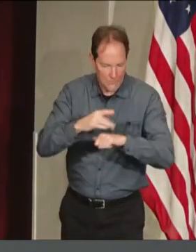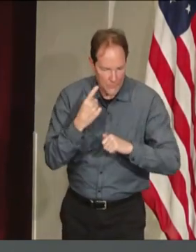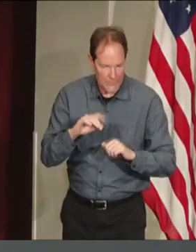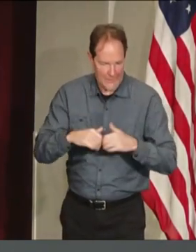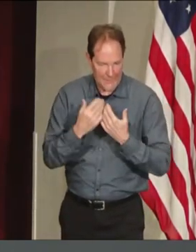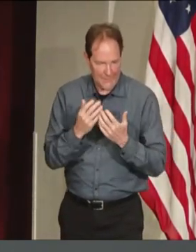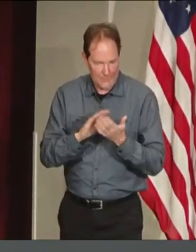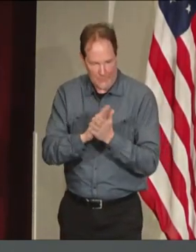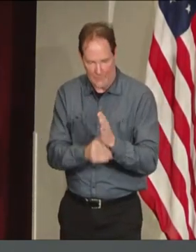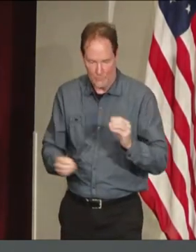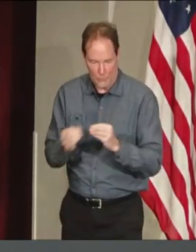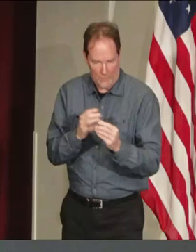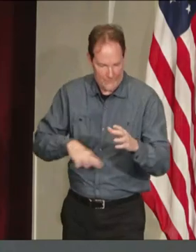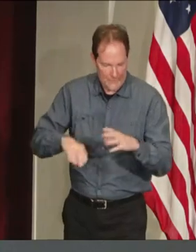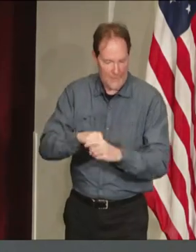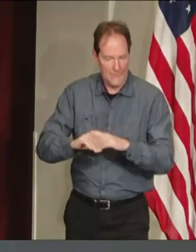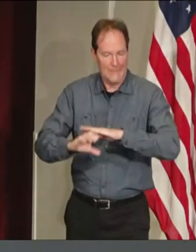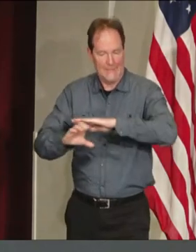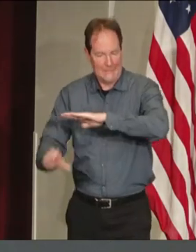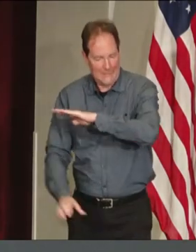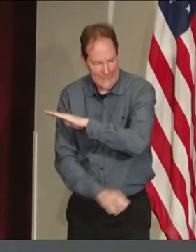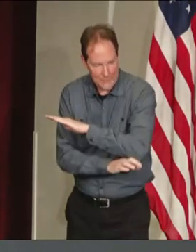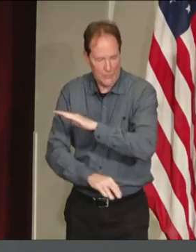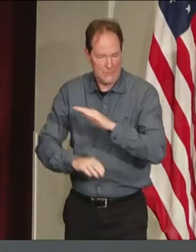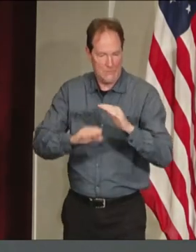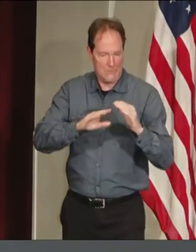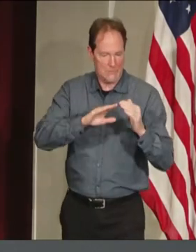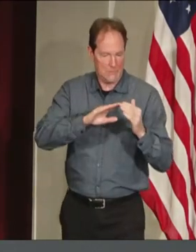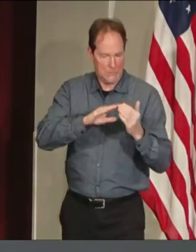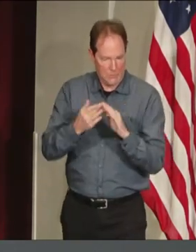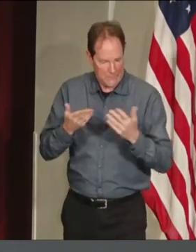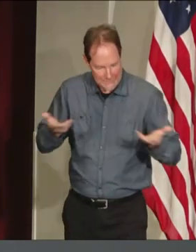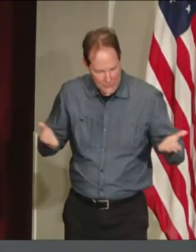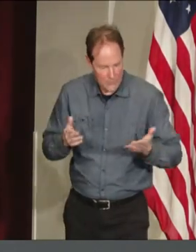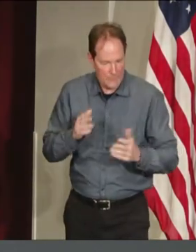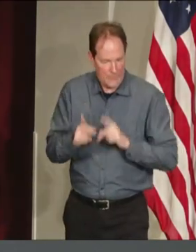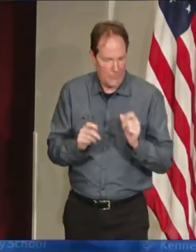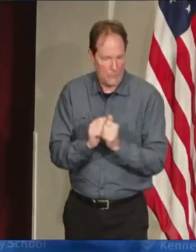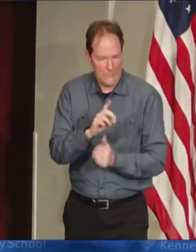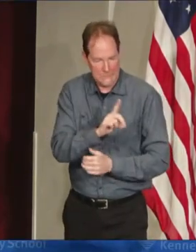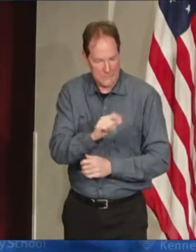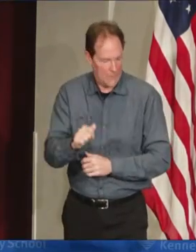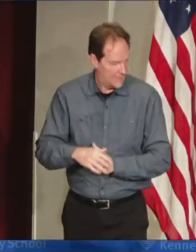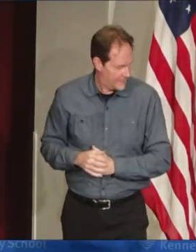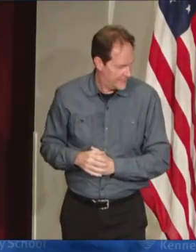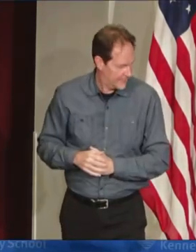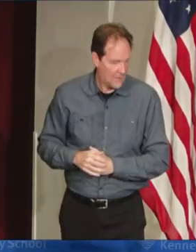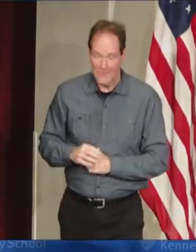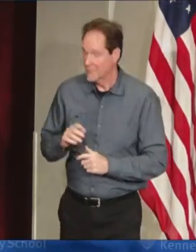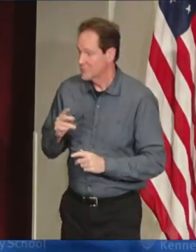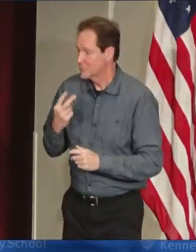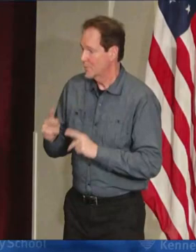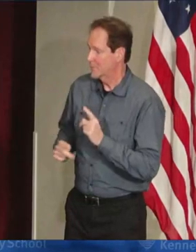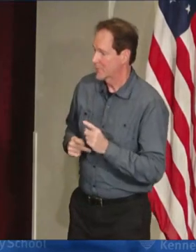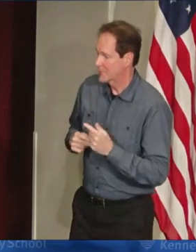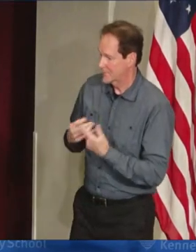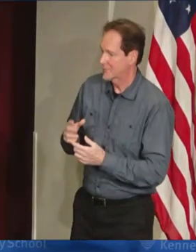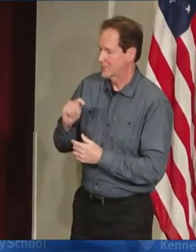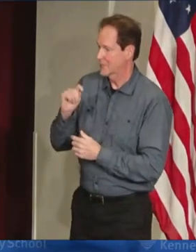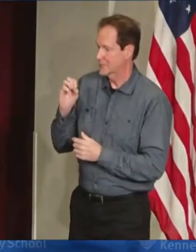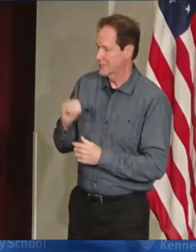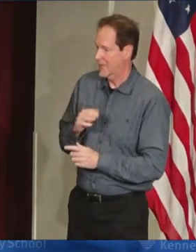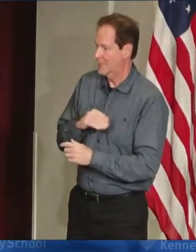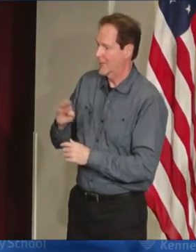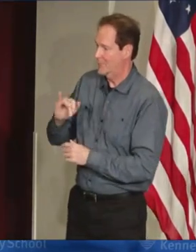to become more involved in the Cambridge disability community. Sure, so we have two people sitting over here, Tom and